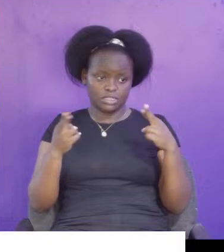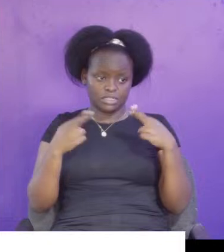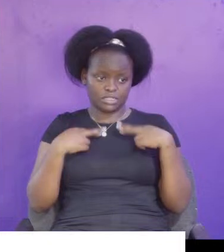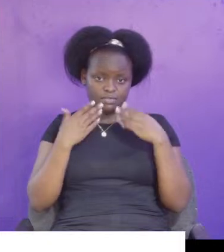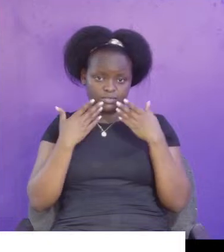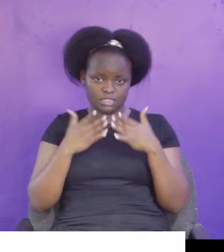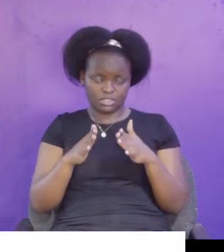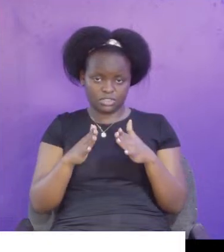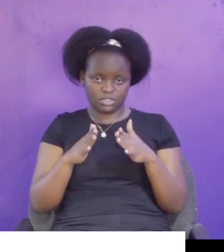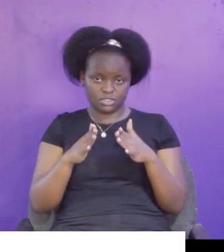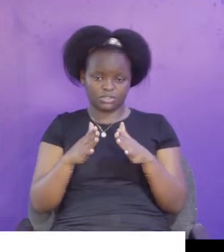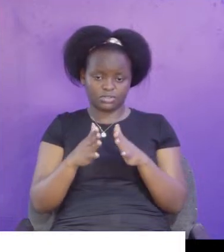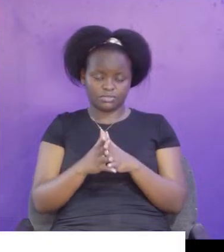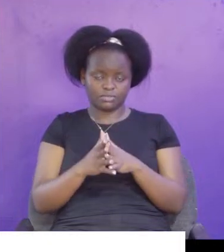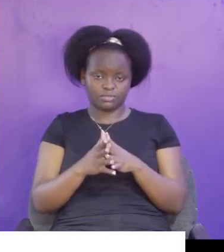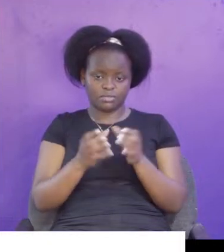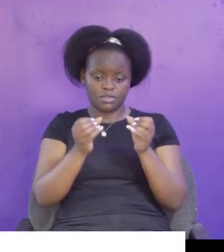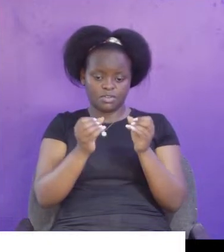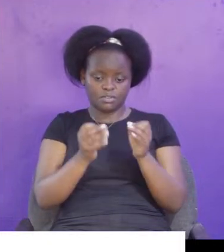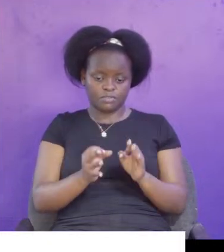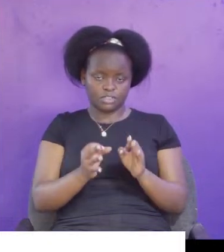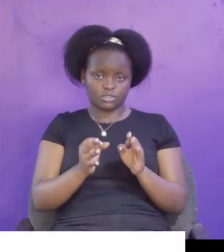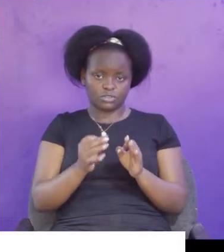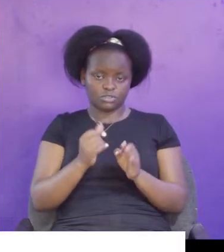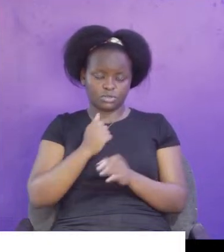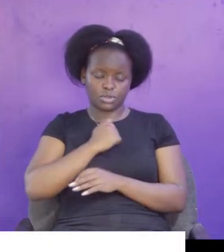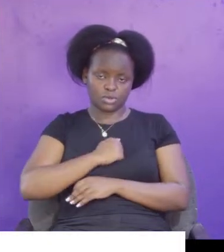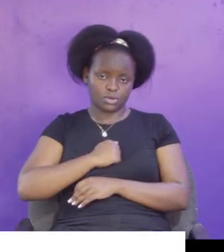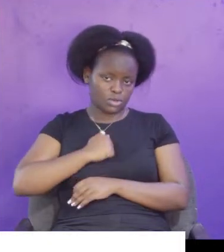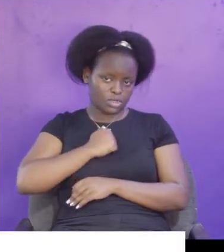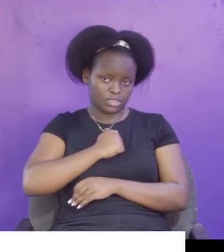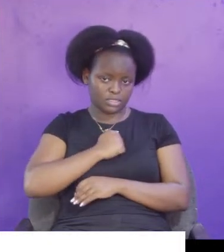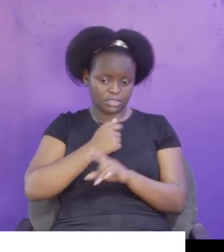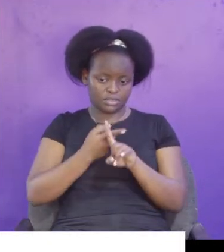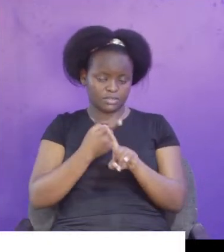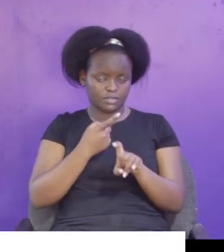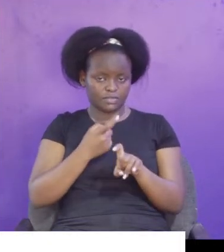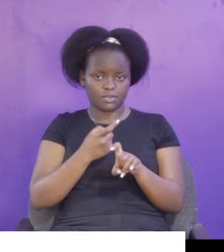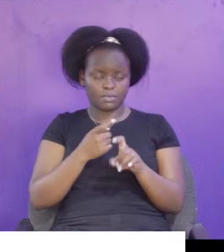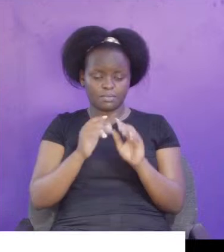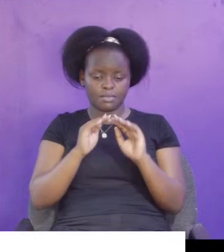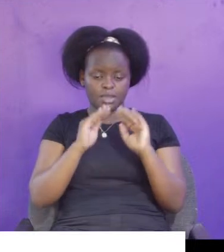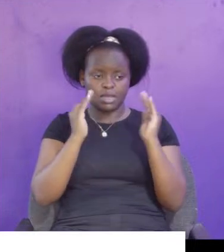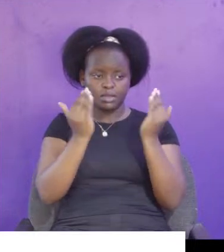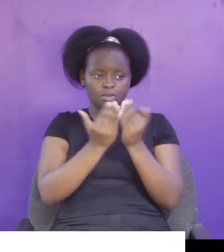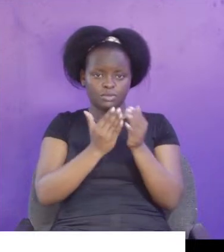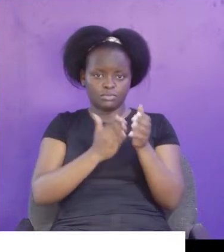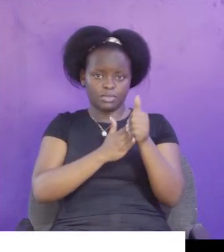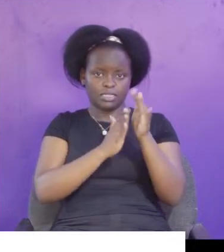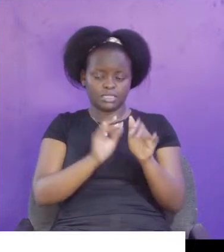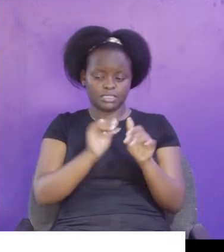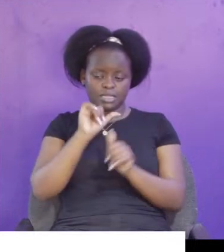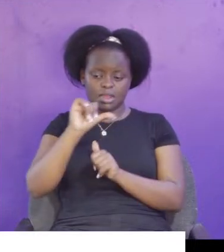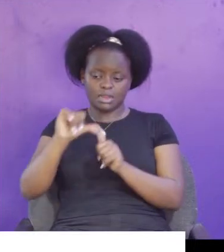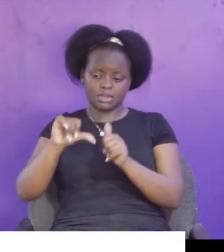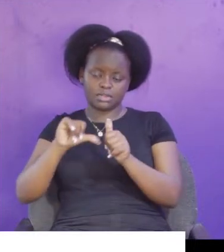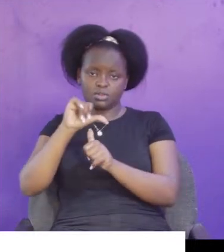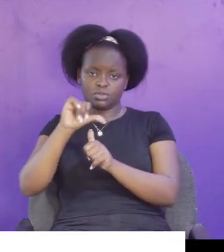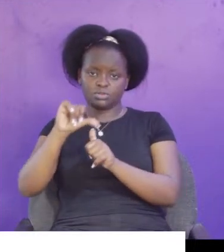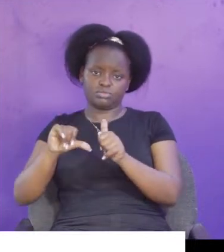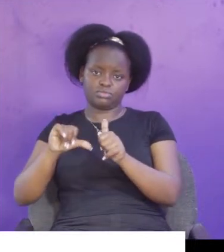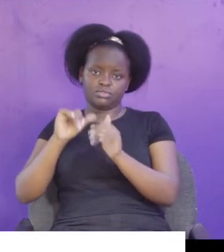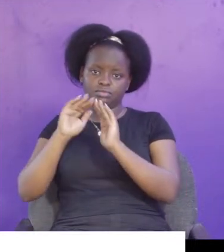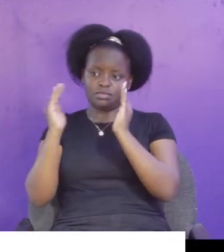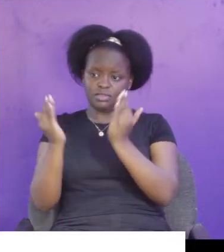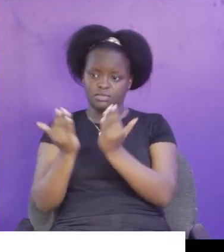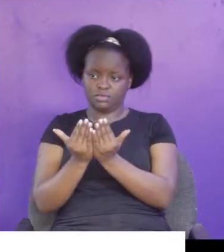formal condolences from global leaders from around the world.